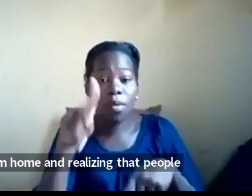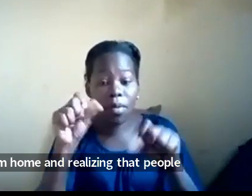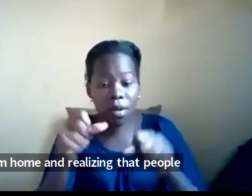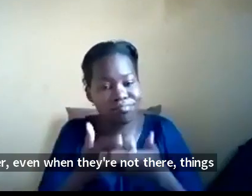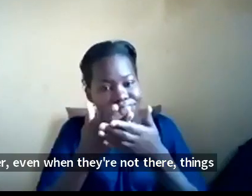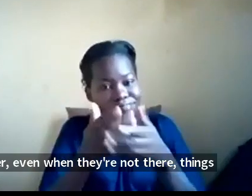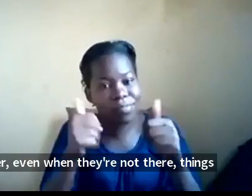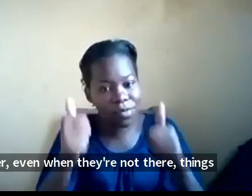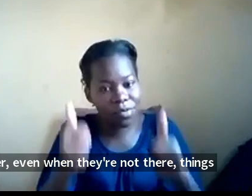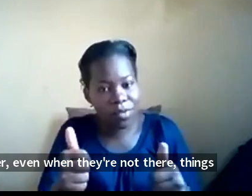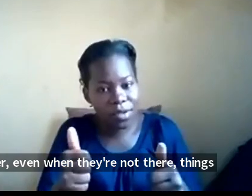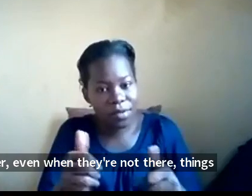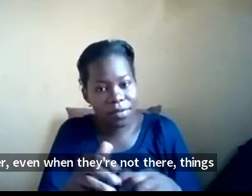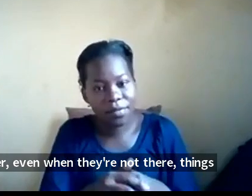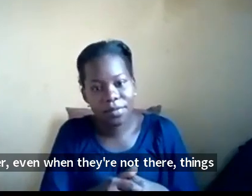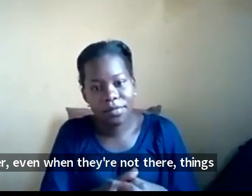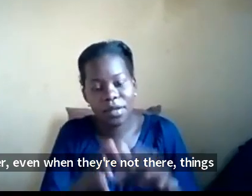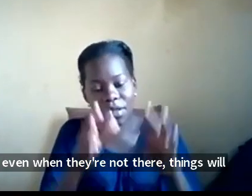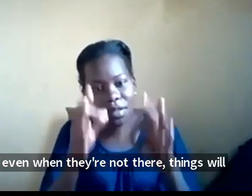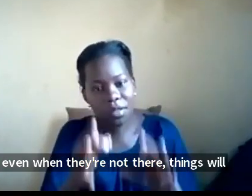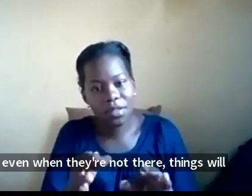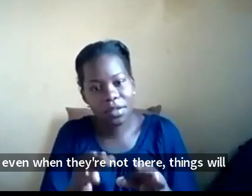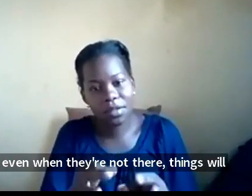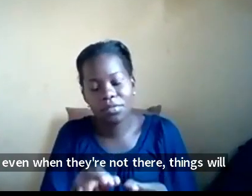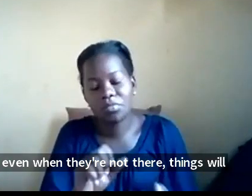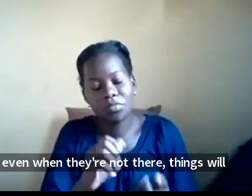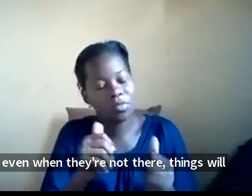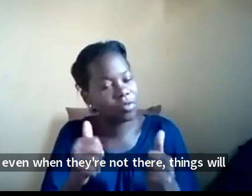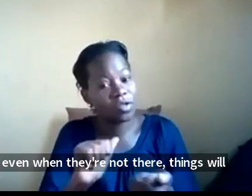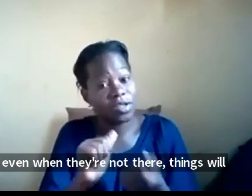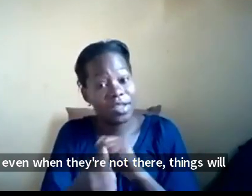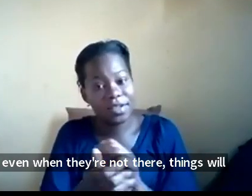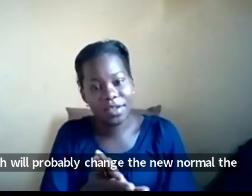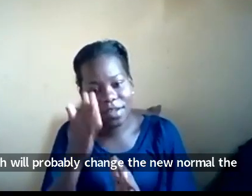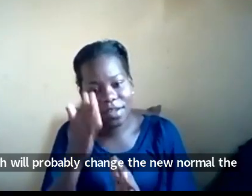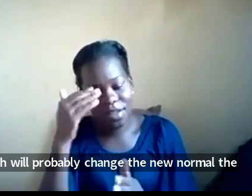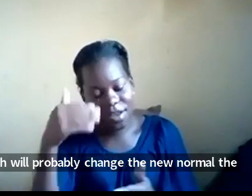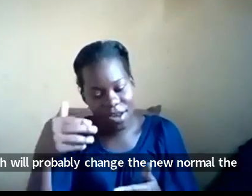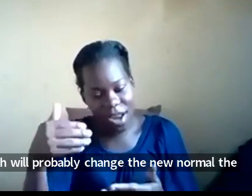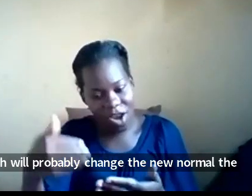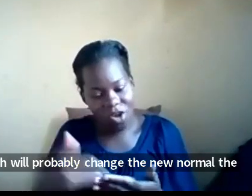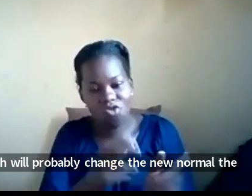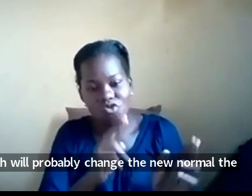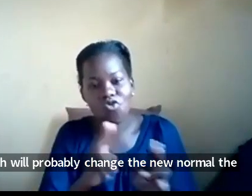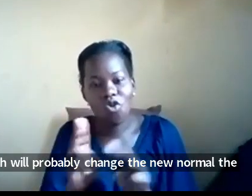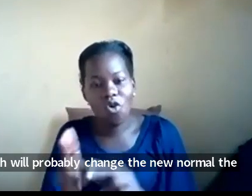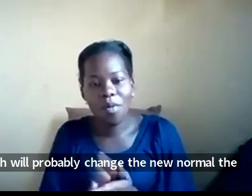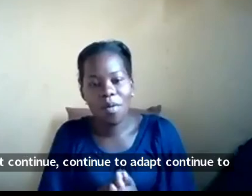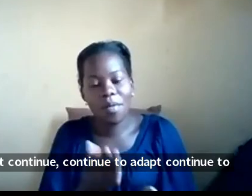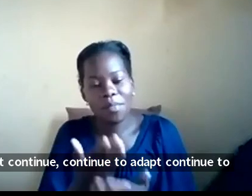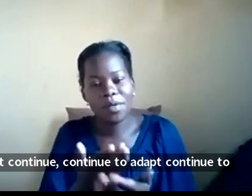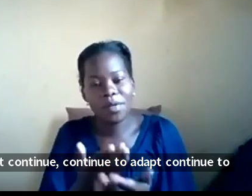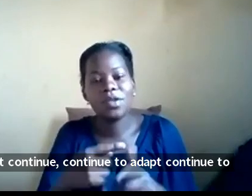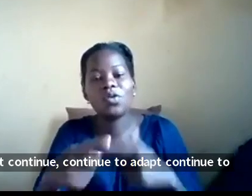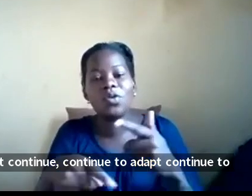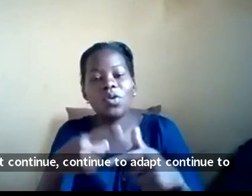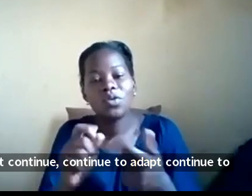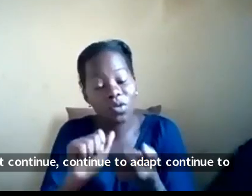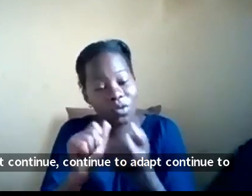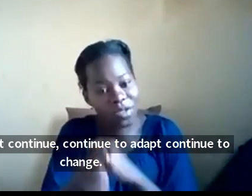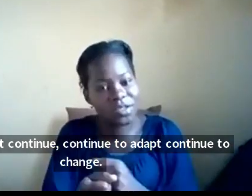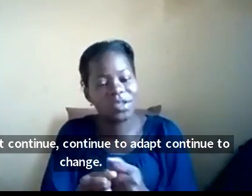things will probably change. The new normal will be different, but continue to adapt, continue to change. I remember